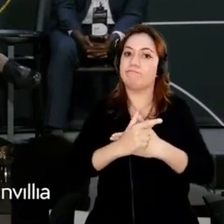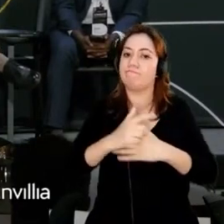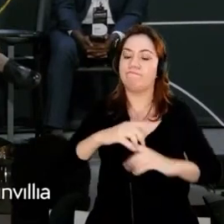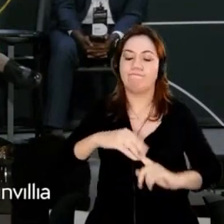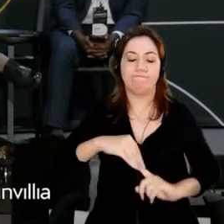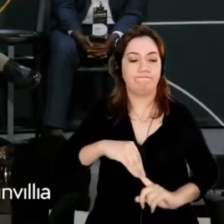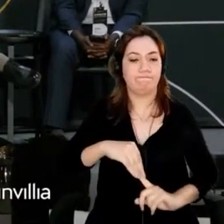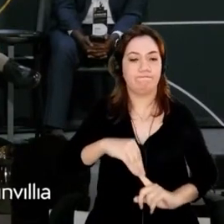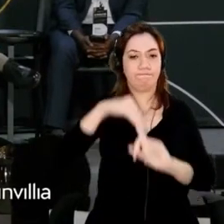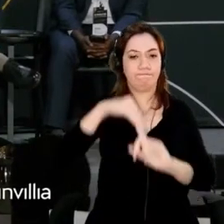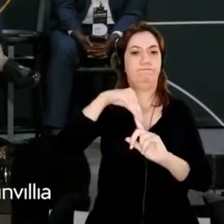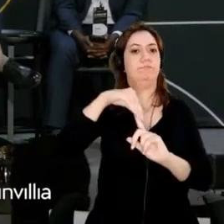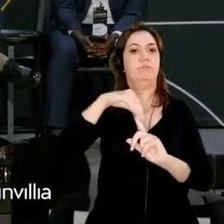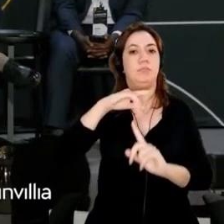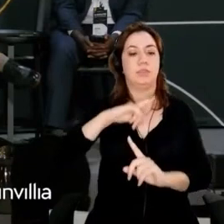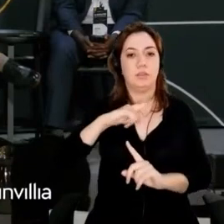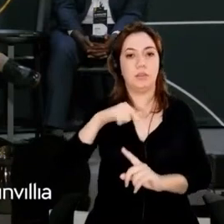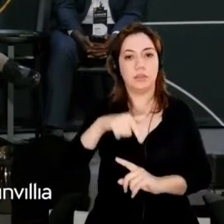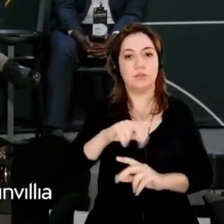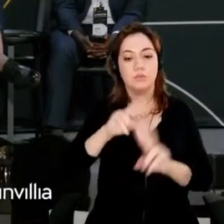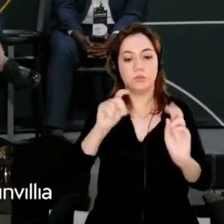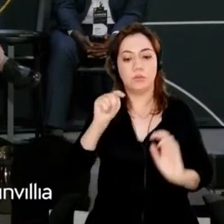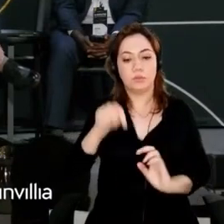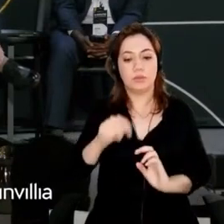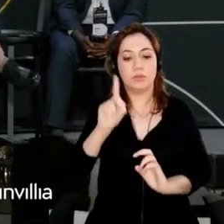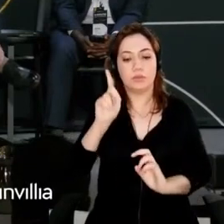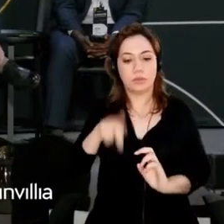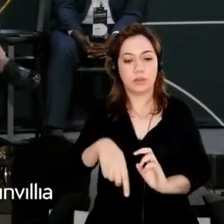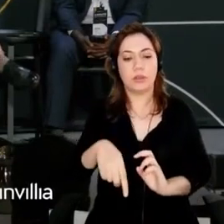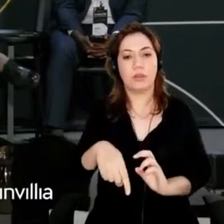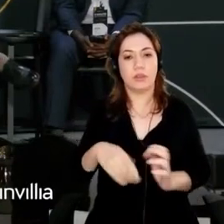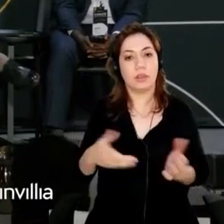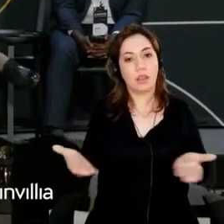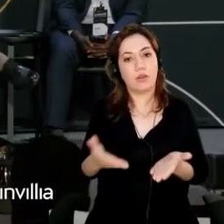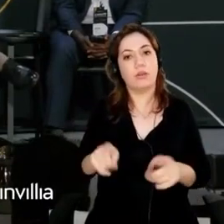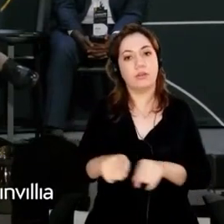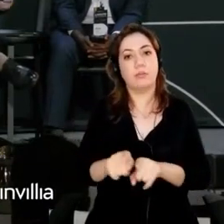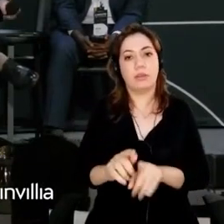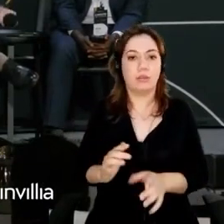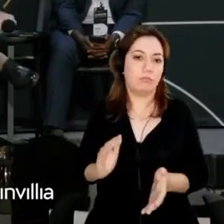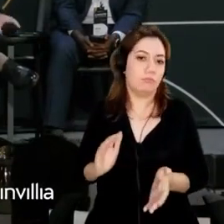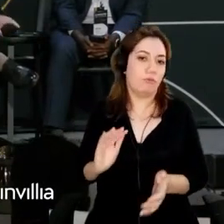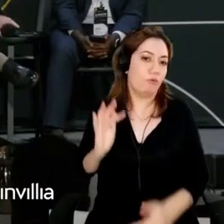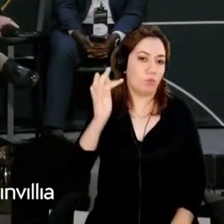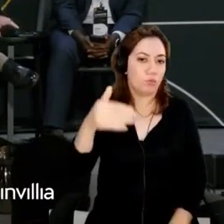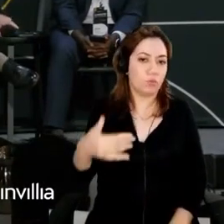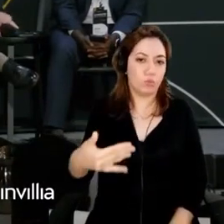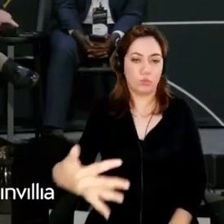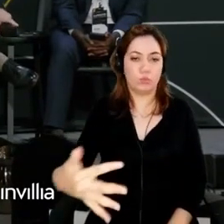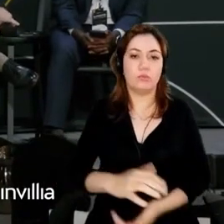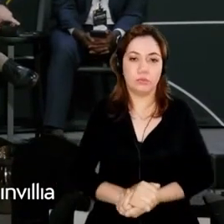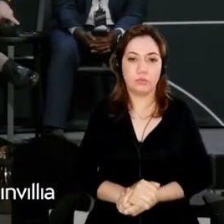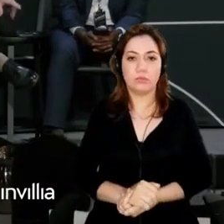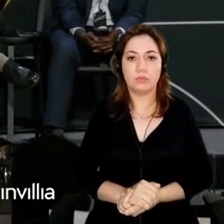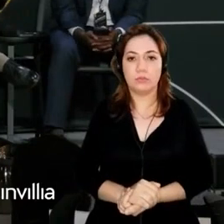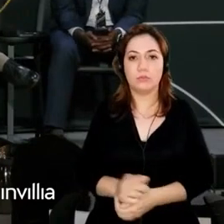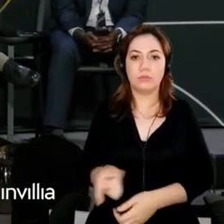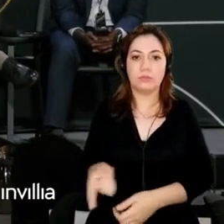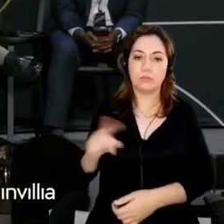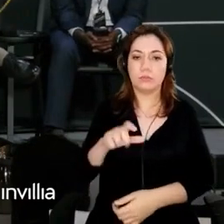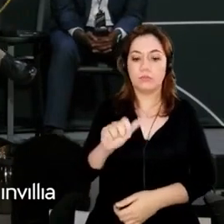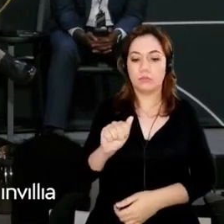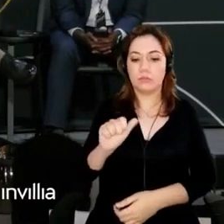matter across from now to the future. Thank you. Thank you, Andre. Sashanka, please. Yeah, I'll try to keep it short as